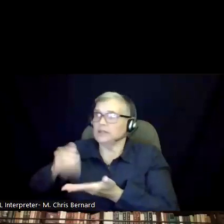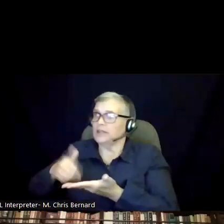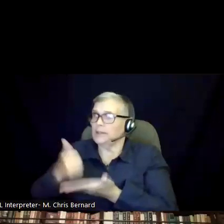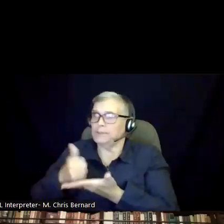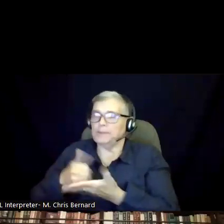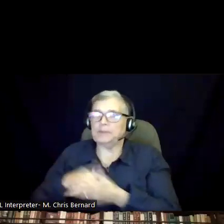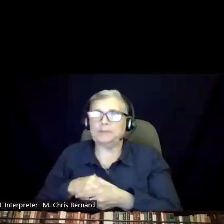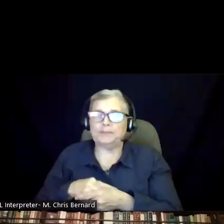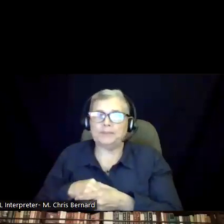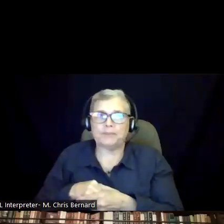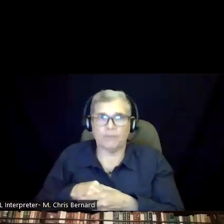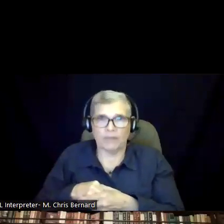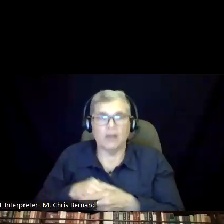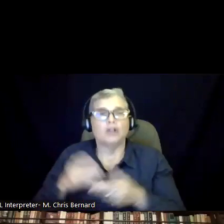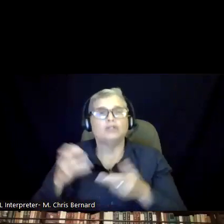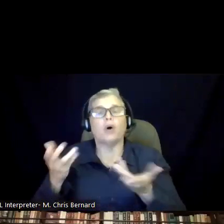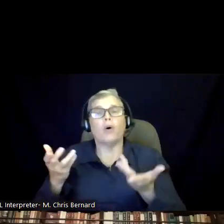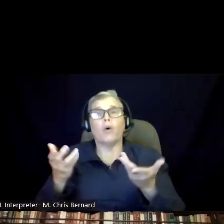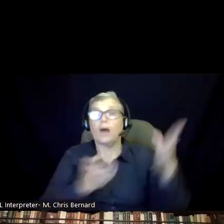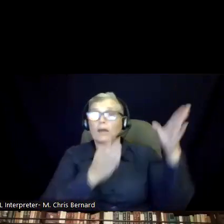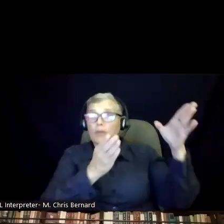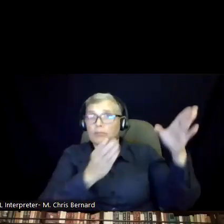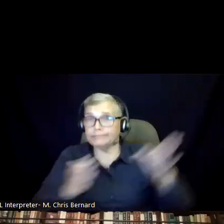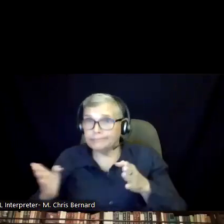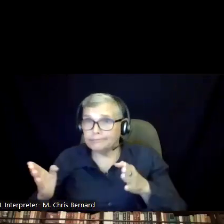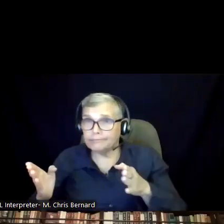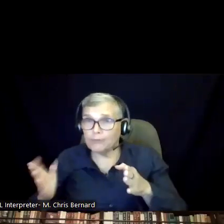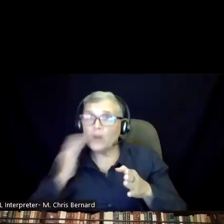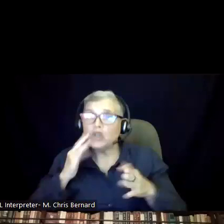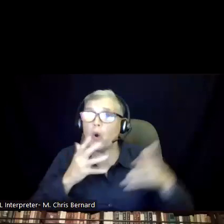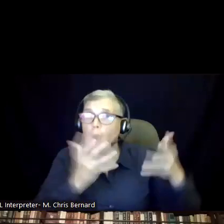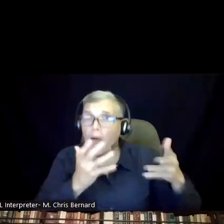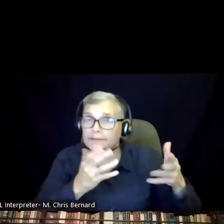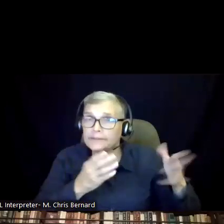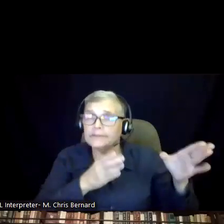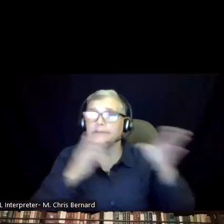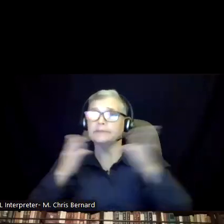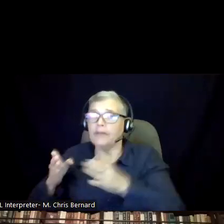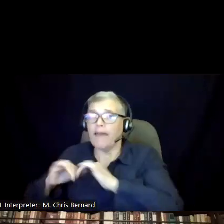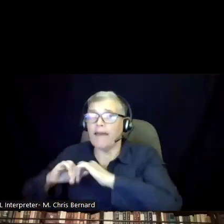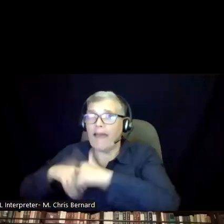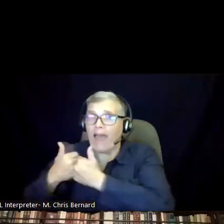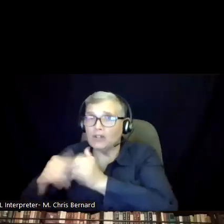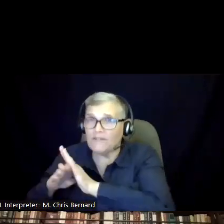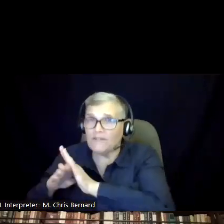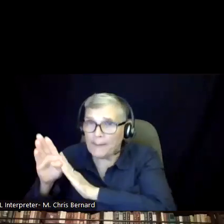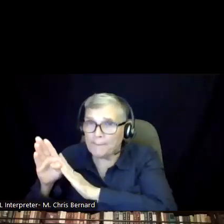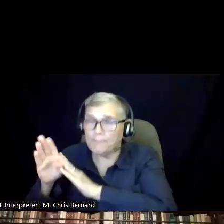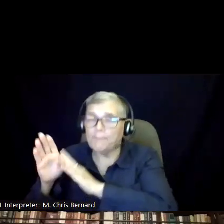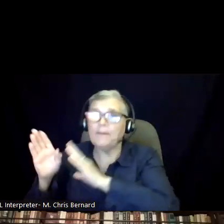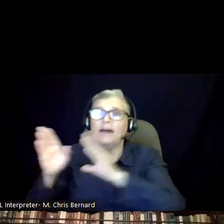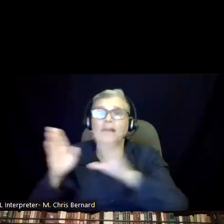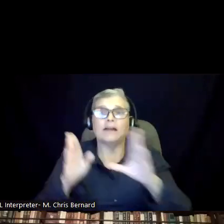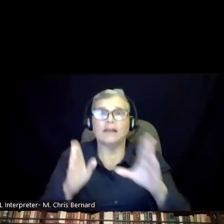So now we know what it is. We know how it was developed. Now, how do we use it? The North American